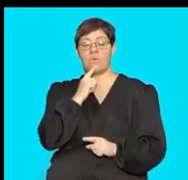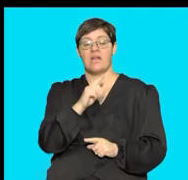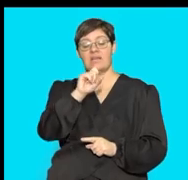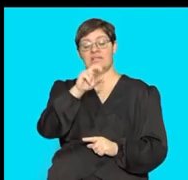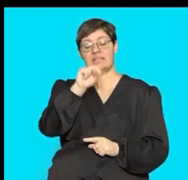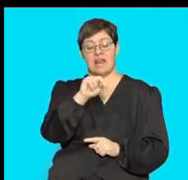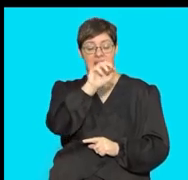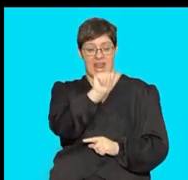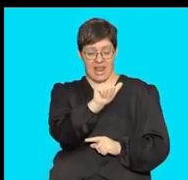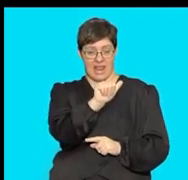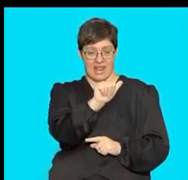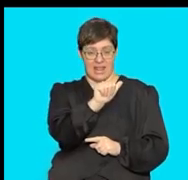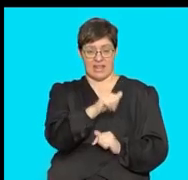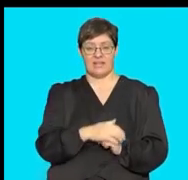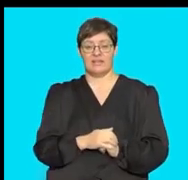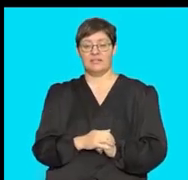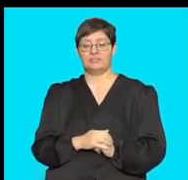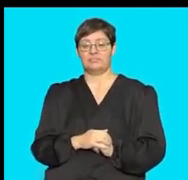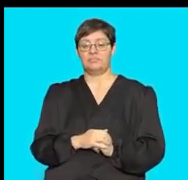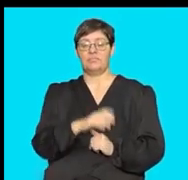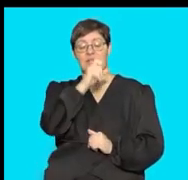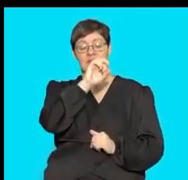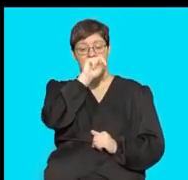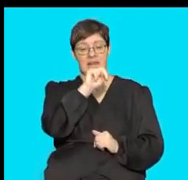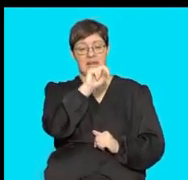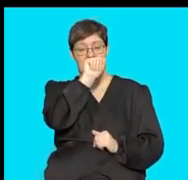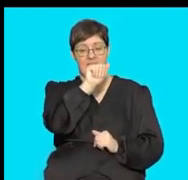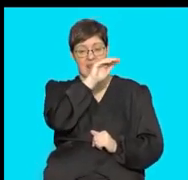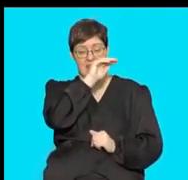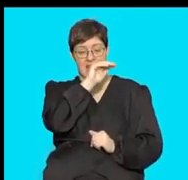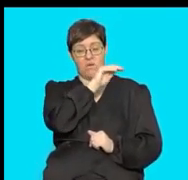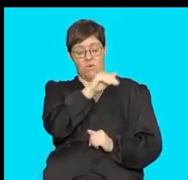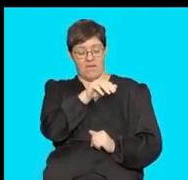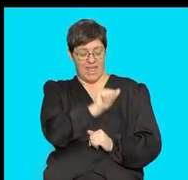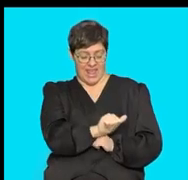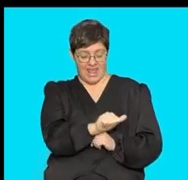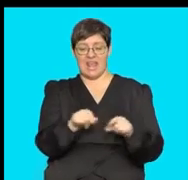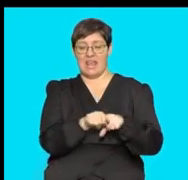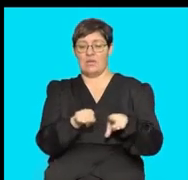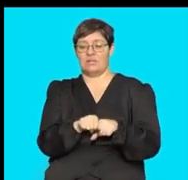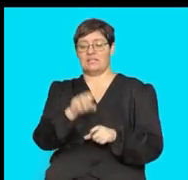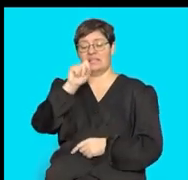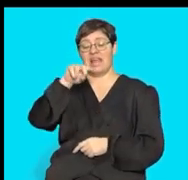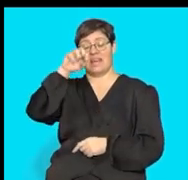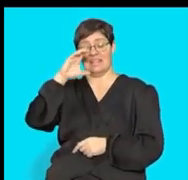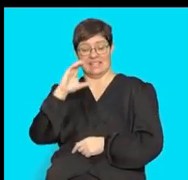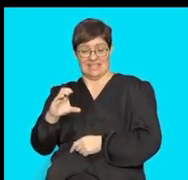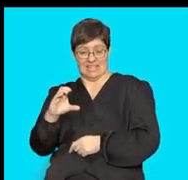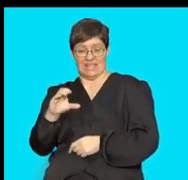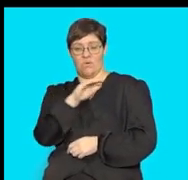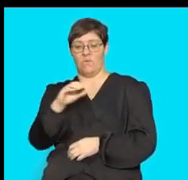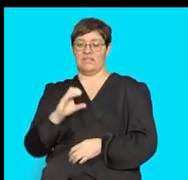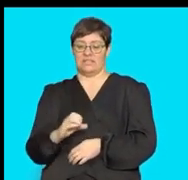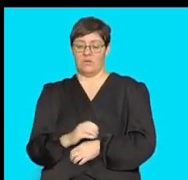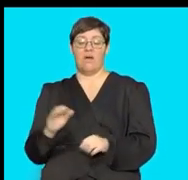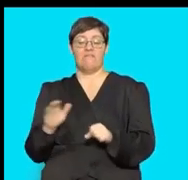start off with sine A in our numerator. So sine A over little a will equal to sine C, because